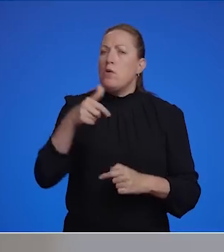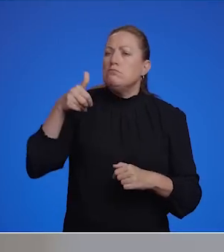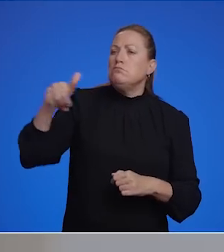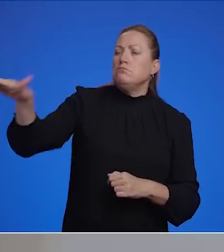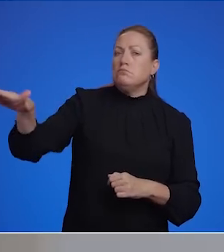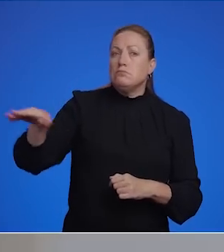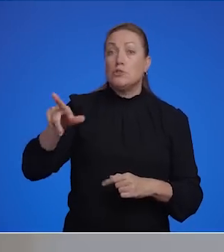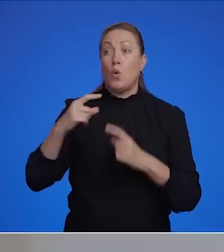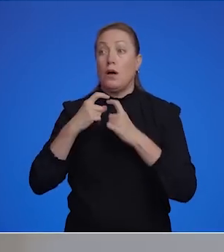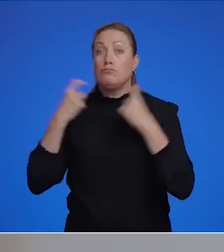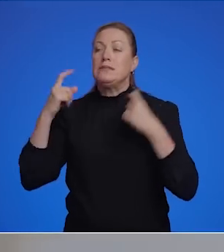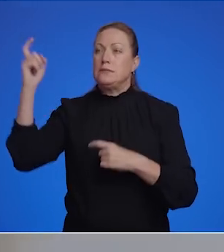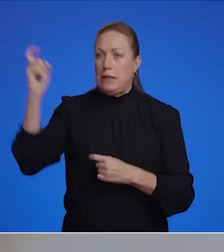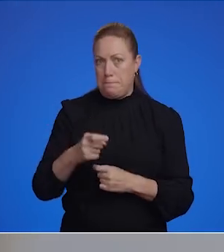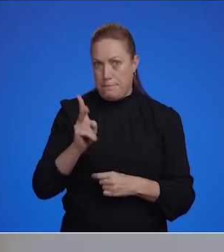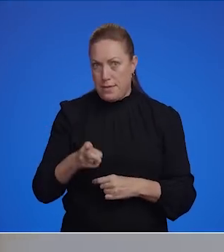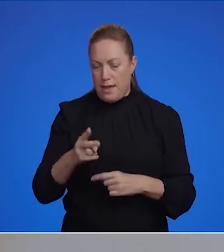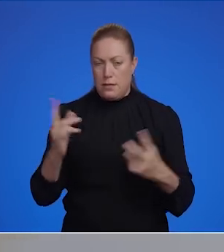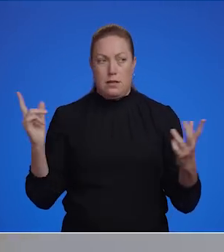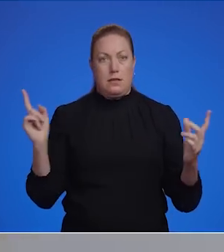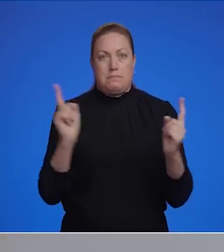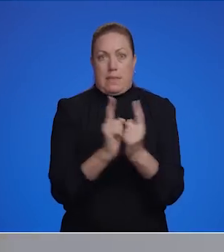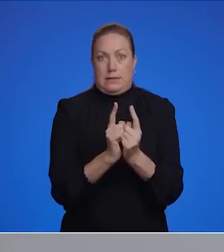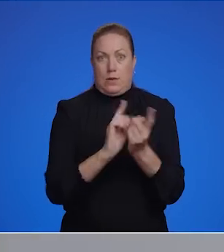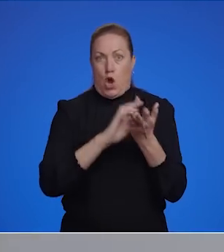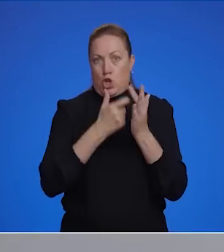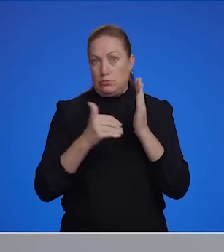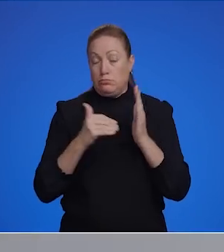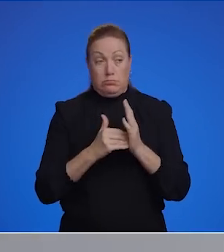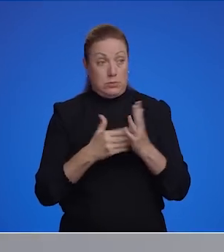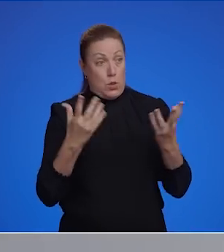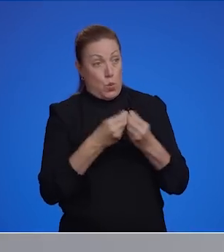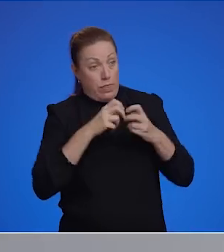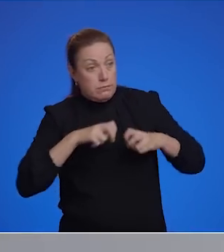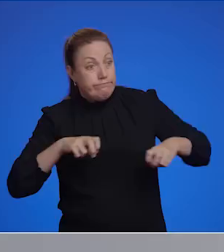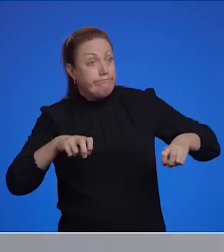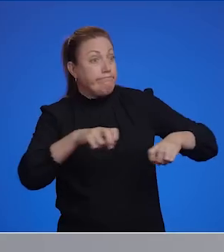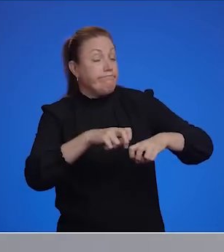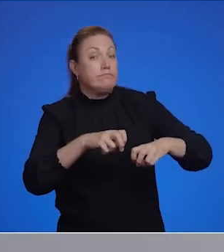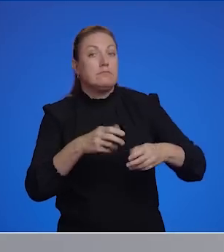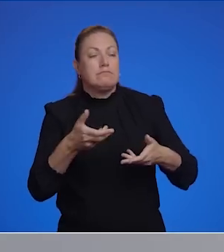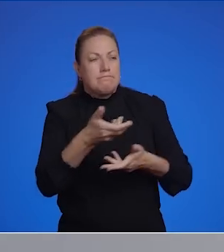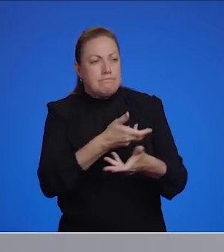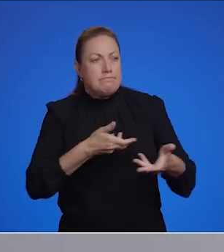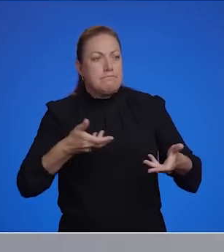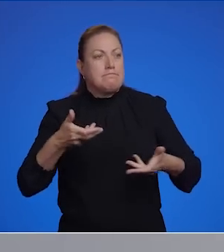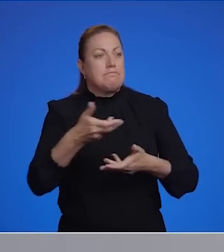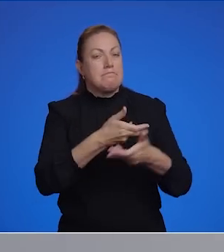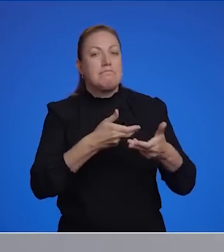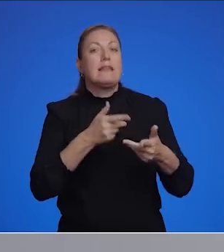So Father Lone was called. He spent several hours with Höss, and at the end, Höss received